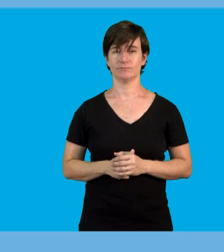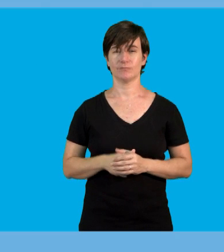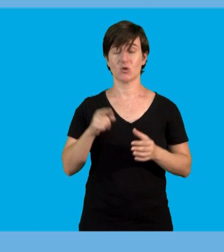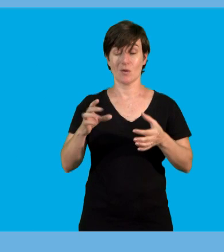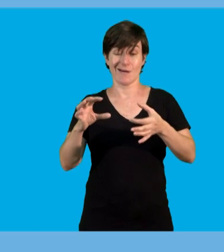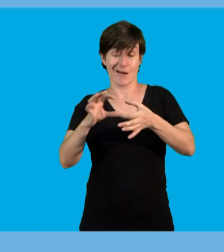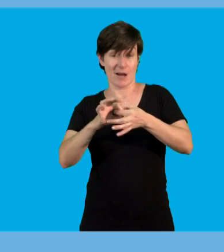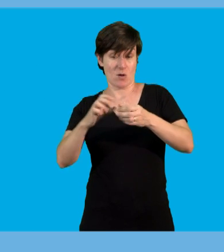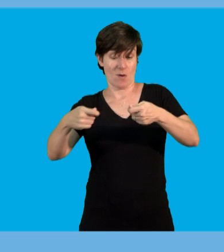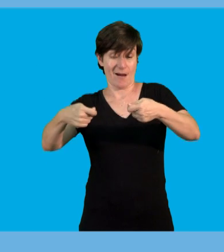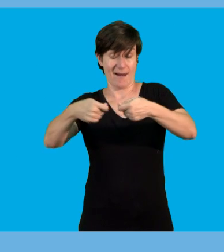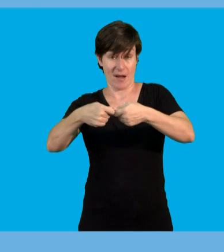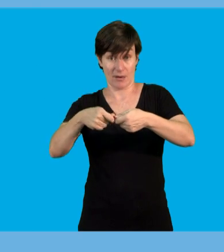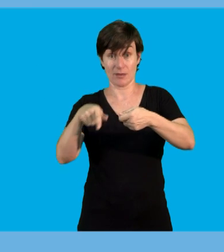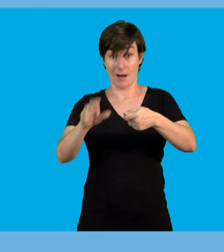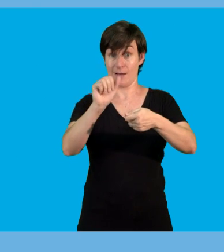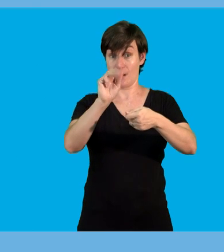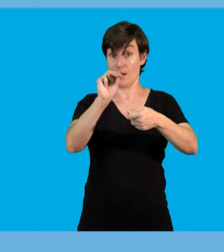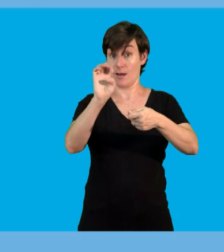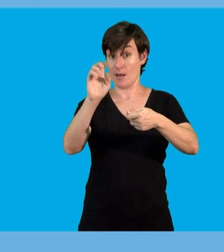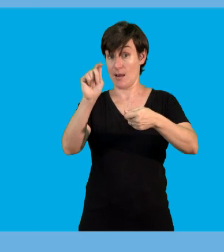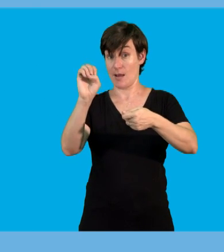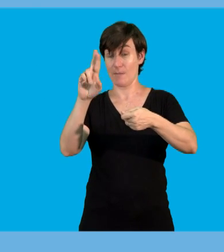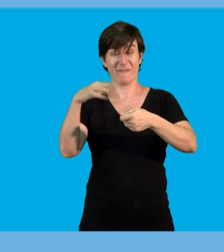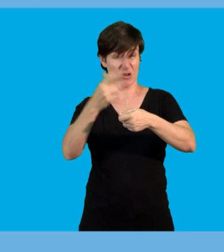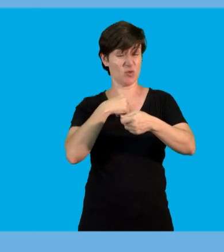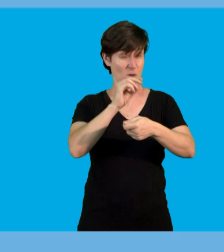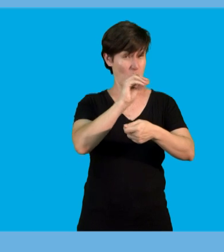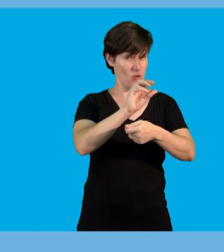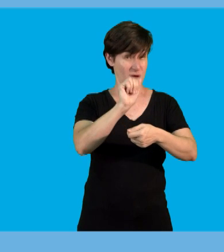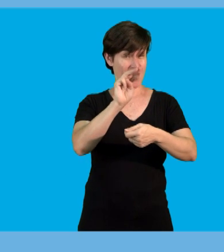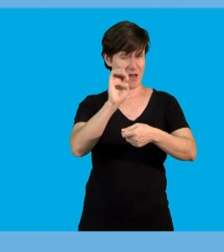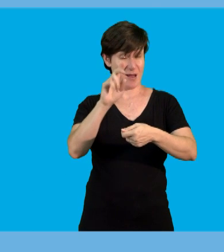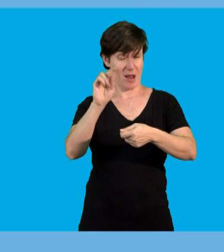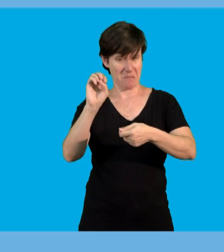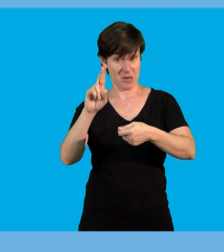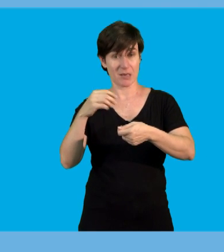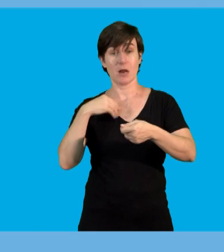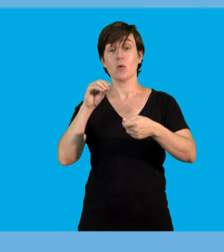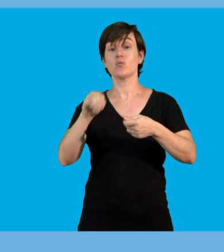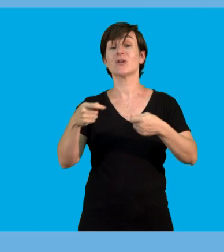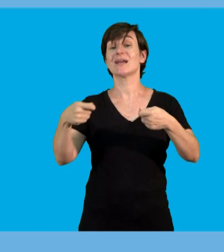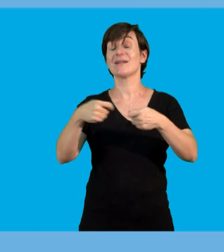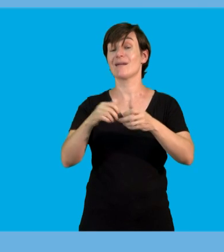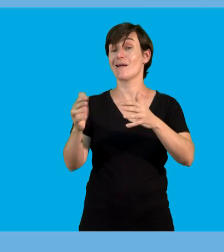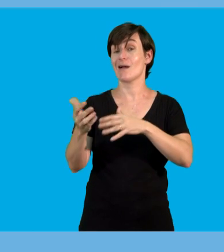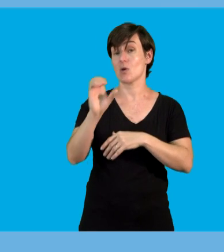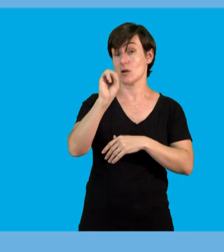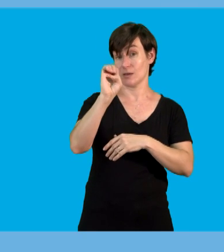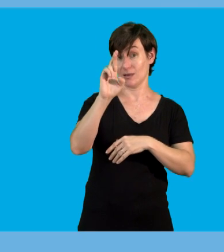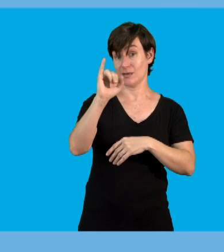So we're going to be connecting our ammeter, the instrument that you've just now answered on question B. It is going to be connected in